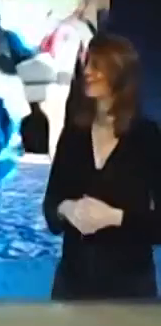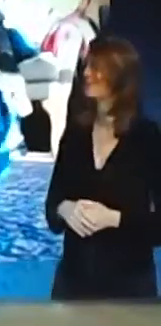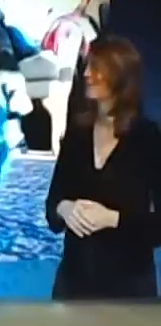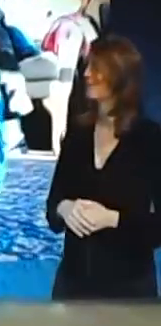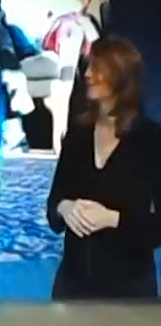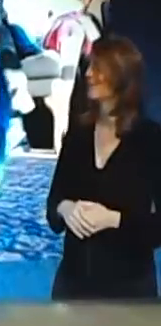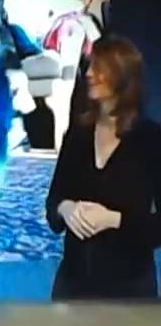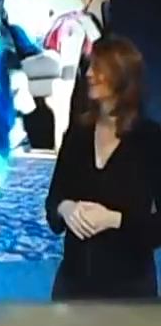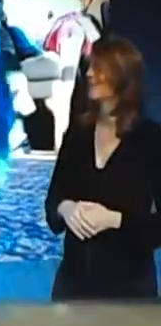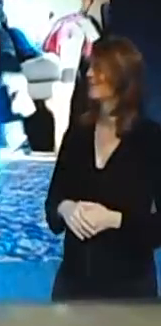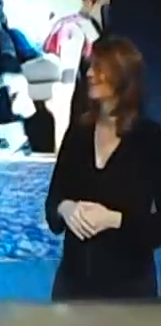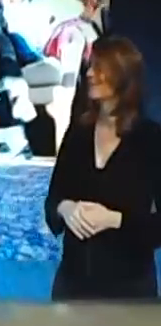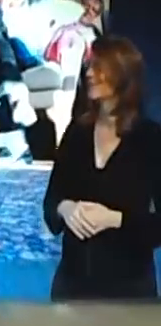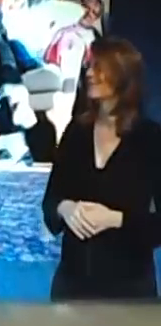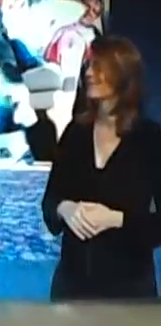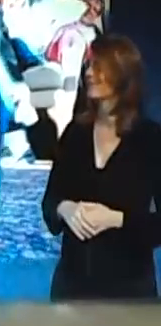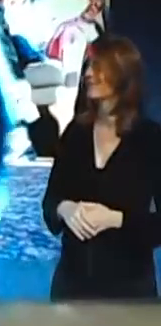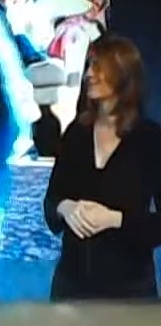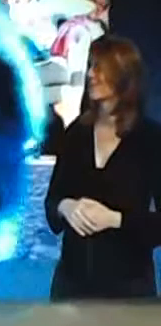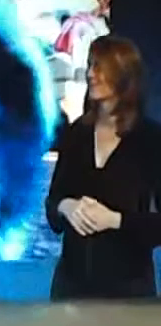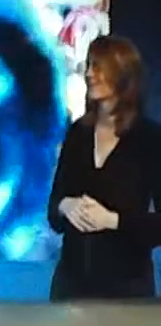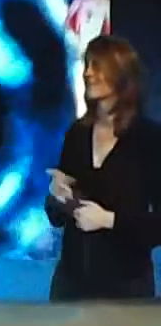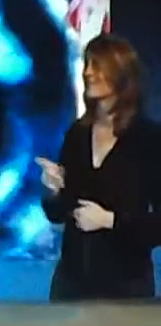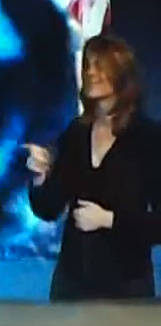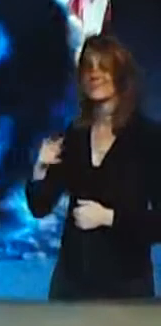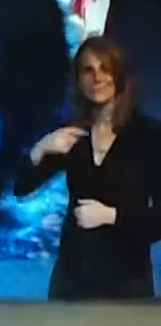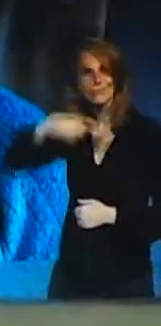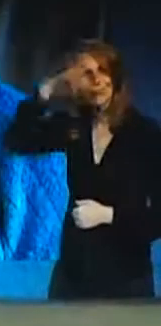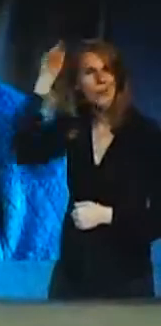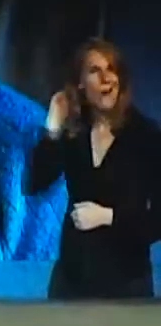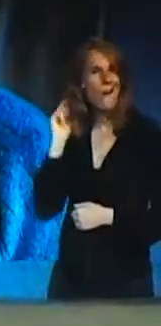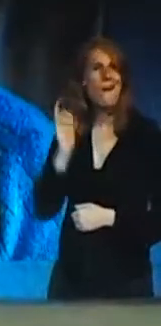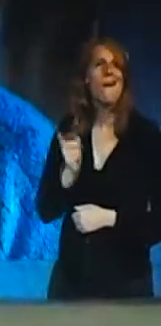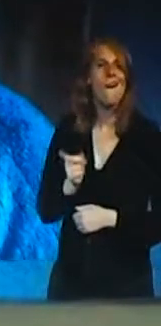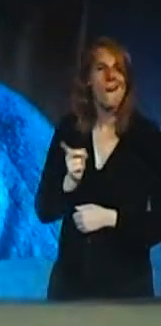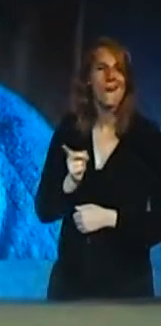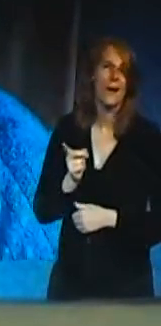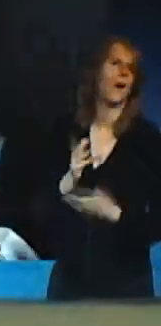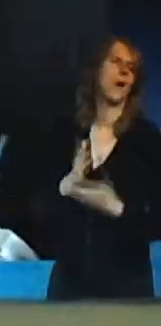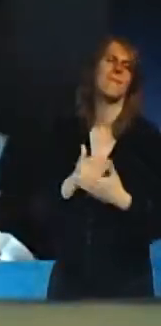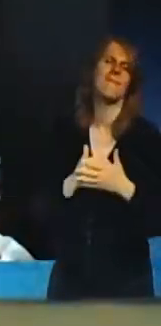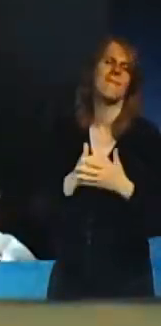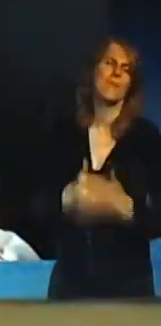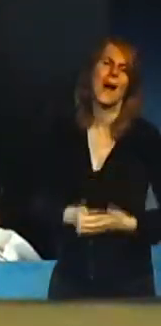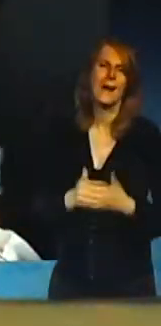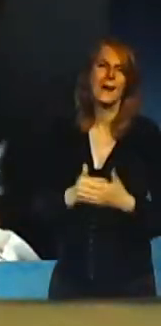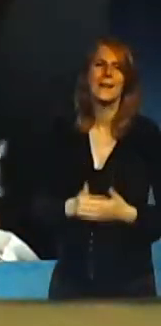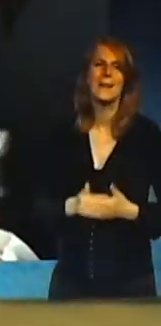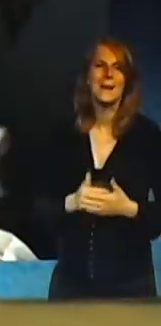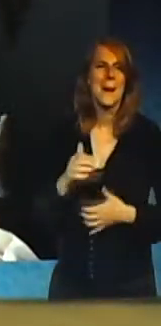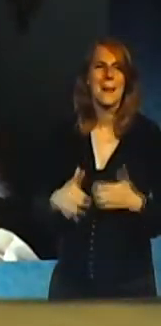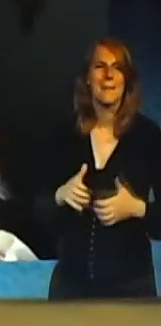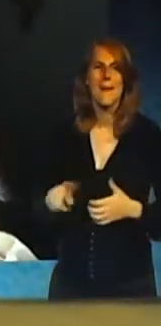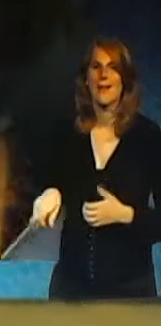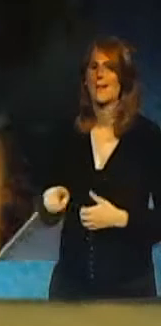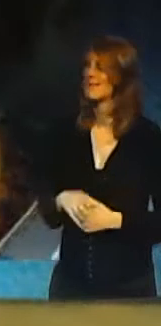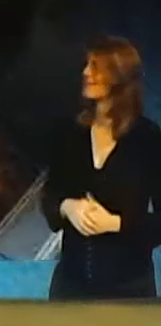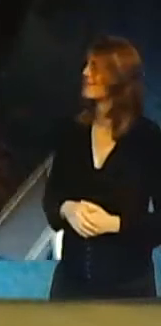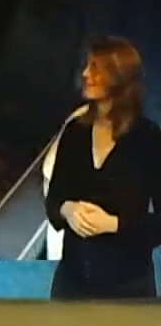What we've got here, it's a North American striped skunk. They are very, very friendly animals.